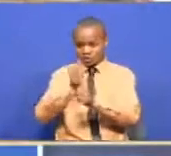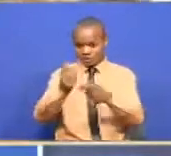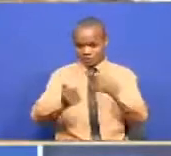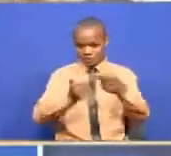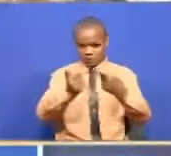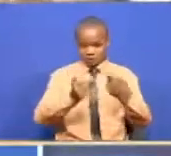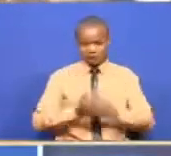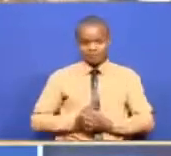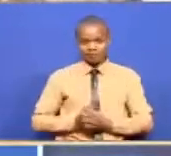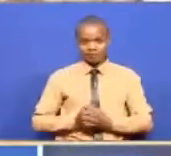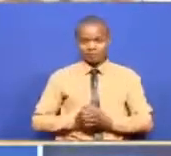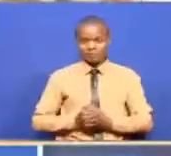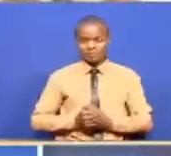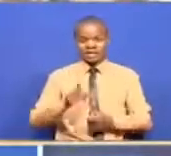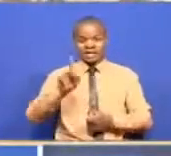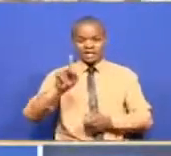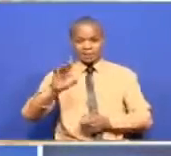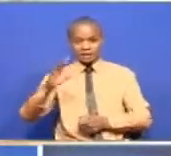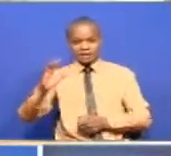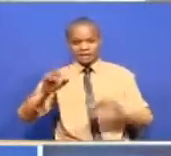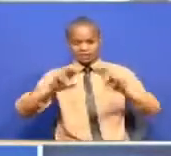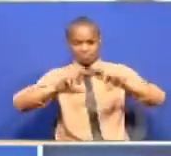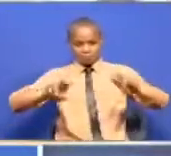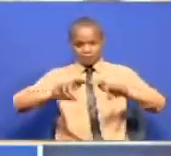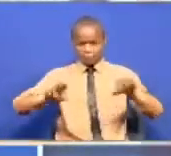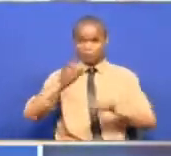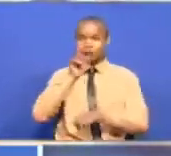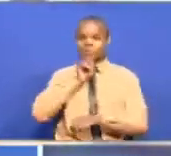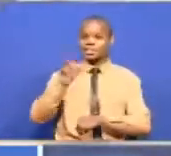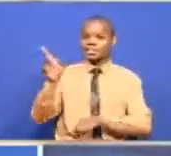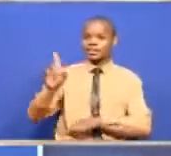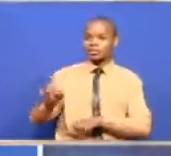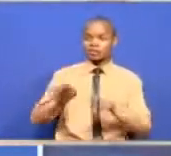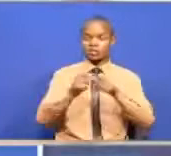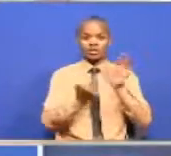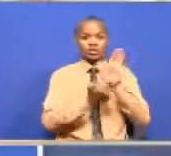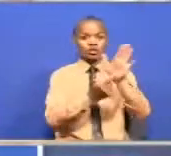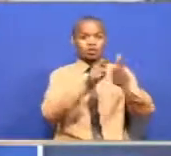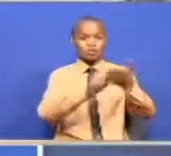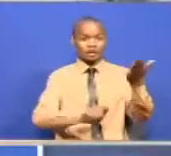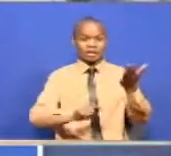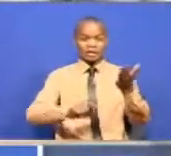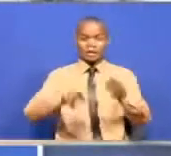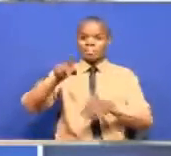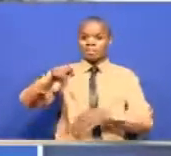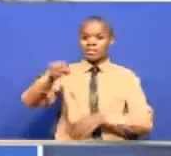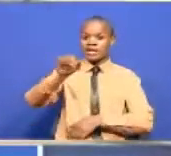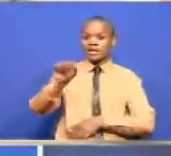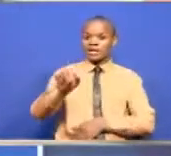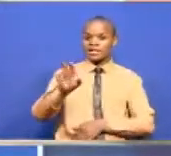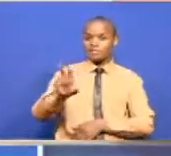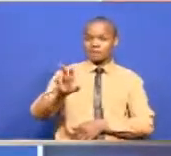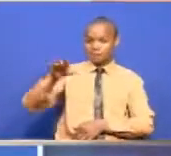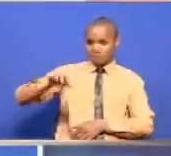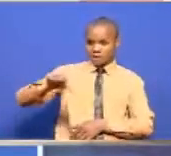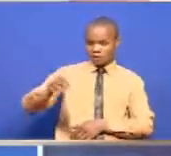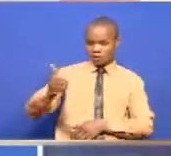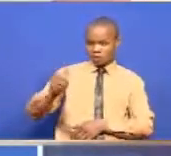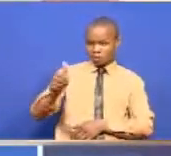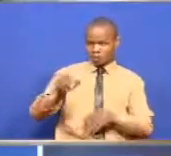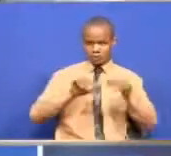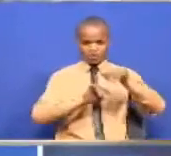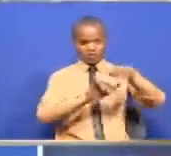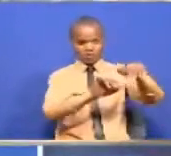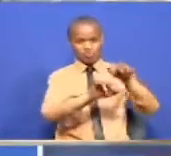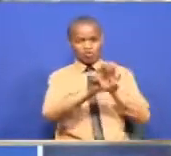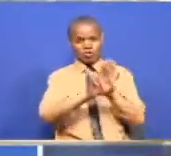A spot check by KBC Channel 1 in Nairobi revealed majority of public service vehicle operators are yet to comply with the mandatory